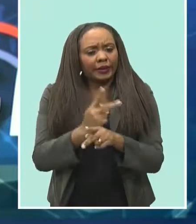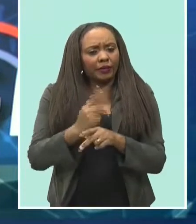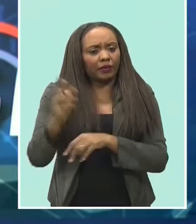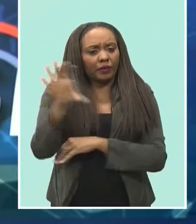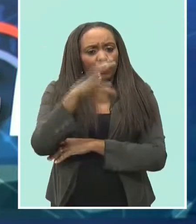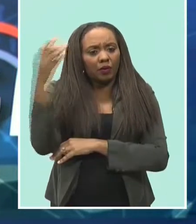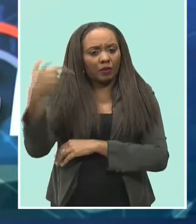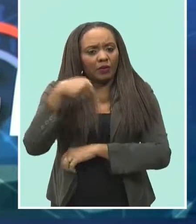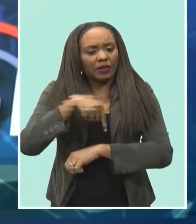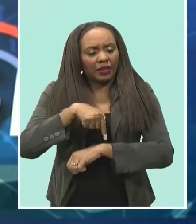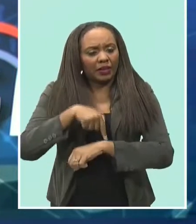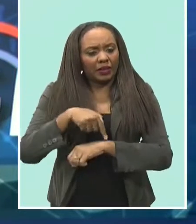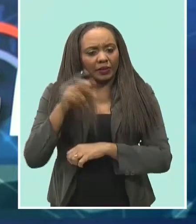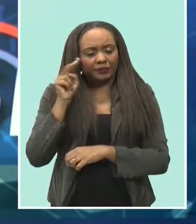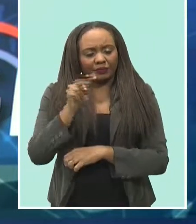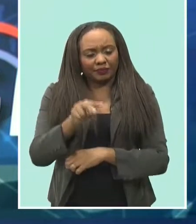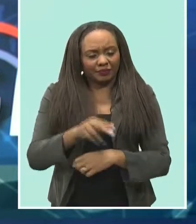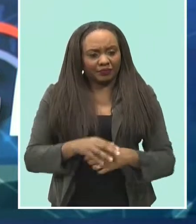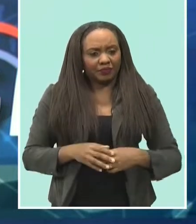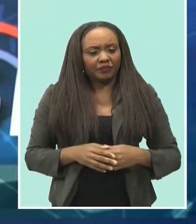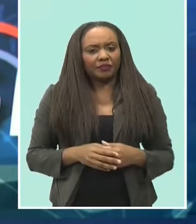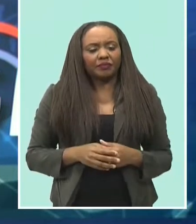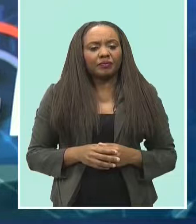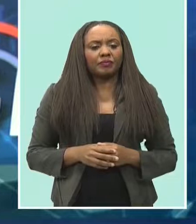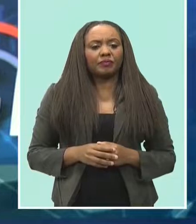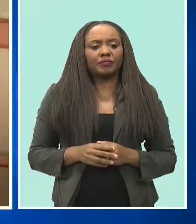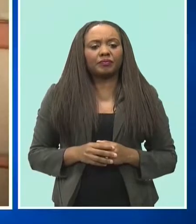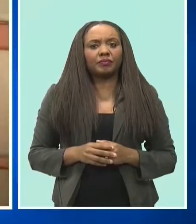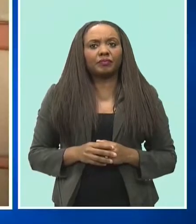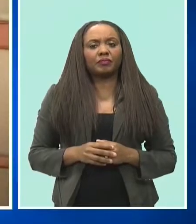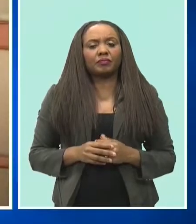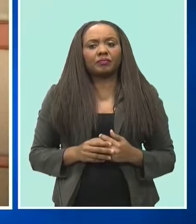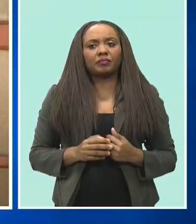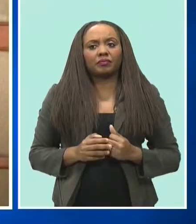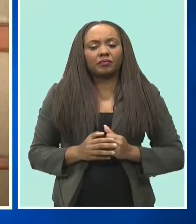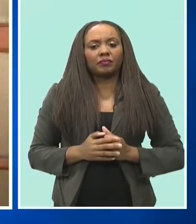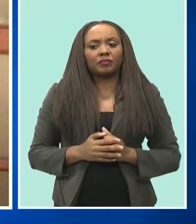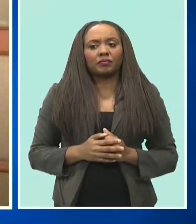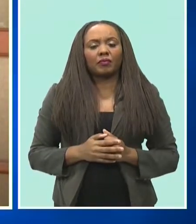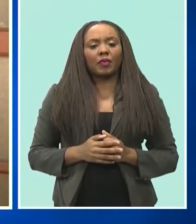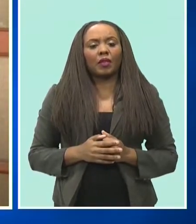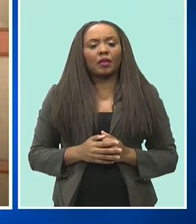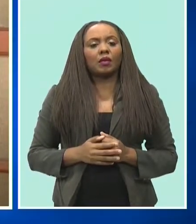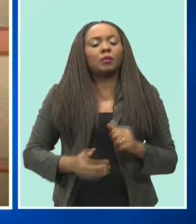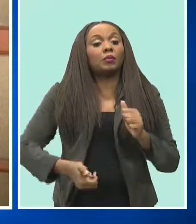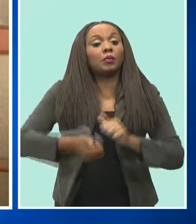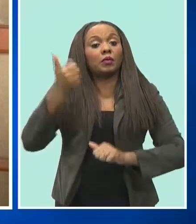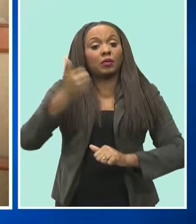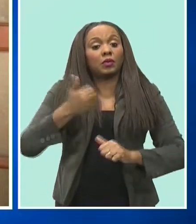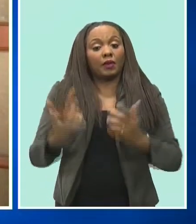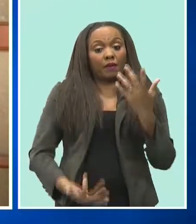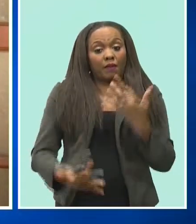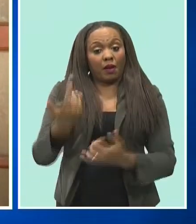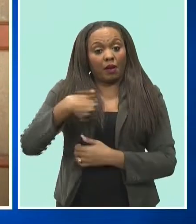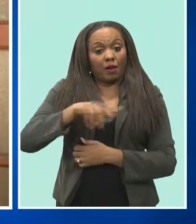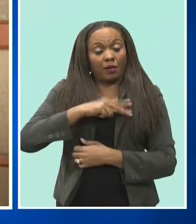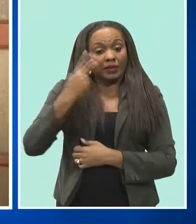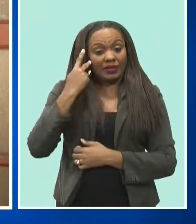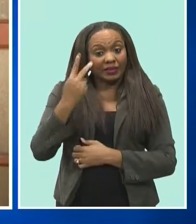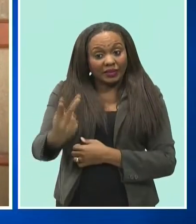season. Sharika Griffith has the details. In most of the categories of fires that we normally respond to, we have